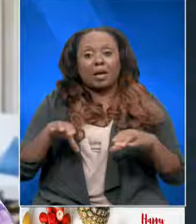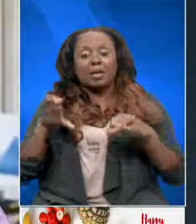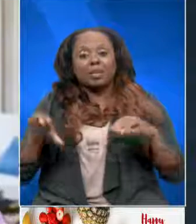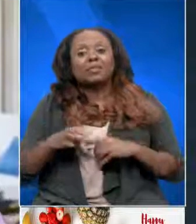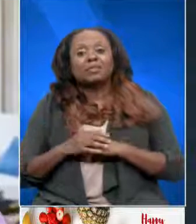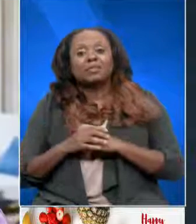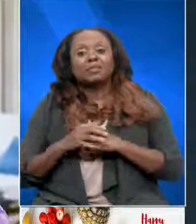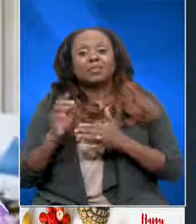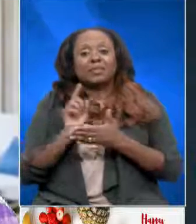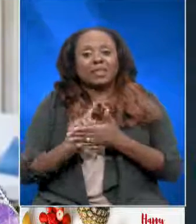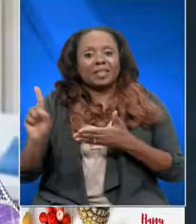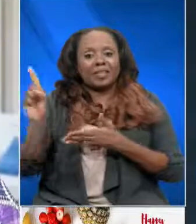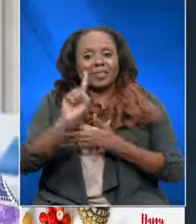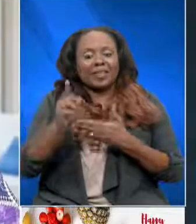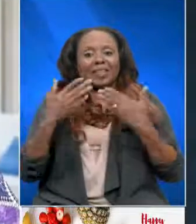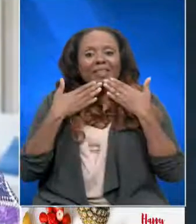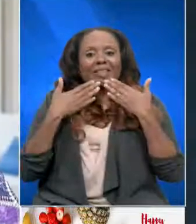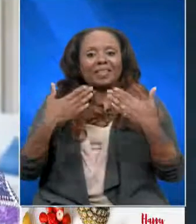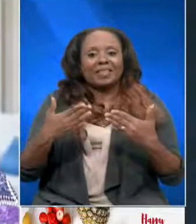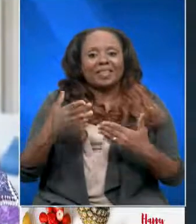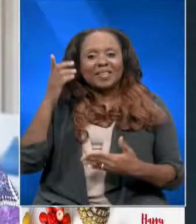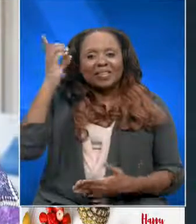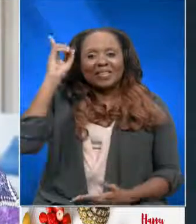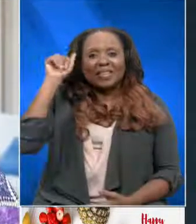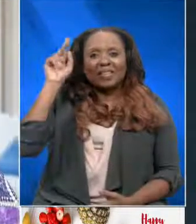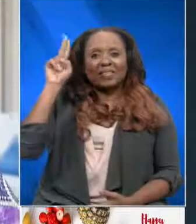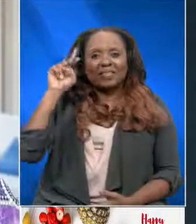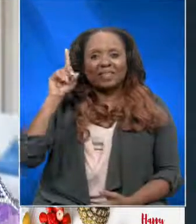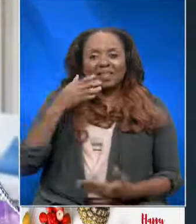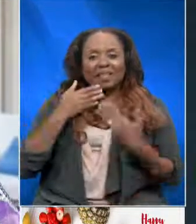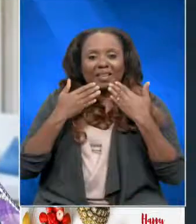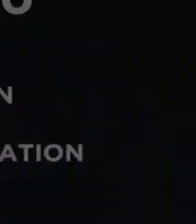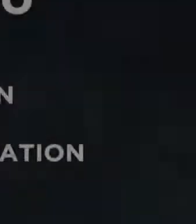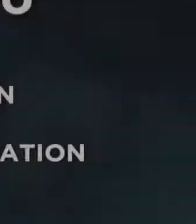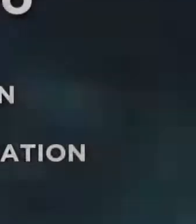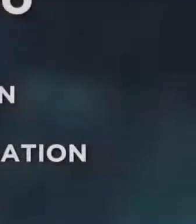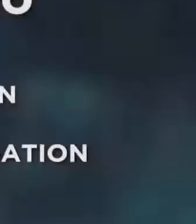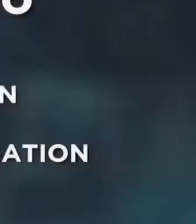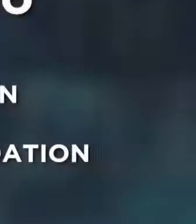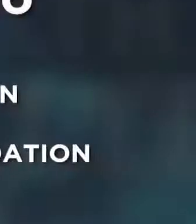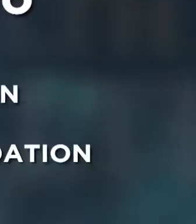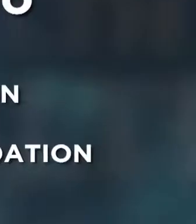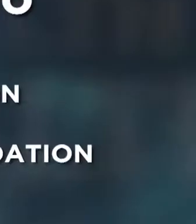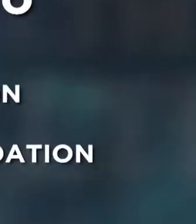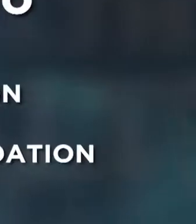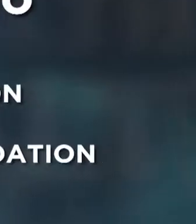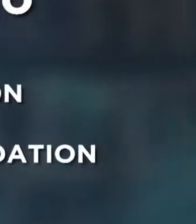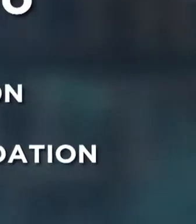again next week. Thank you, David. Thank you, Peter. Good night.